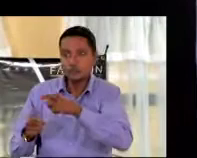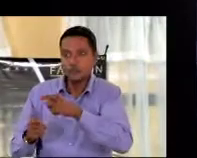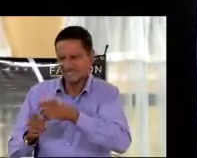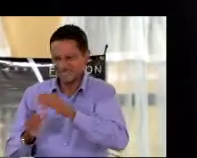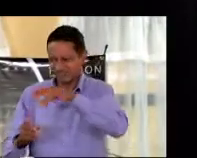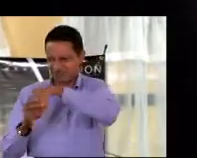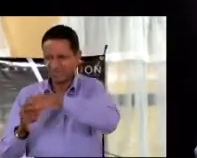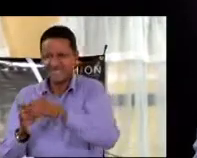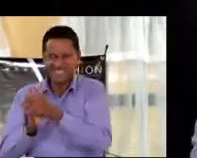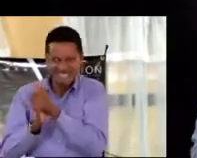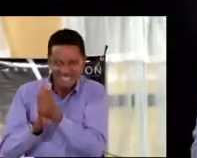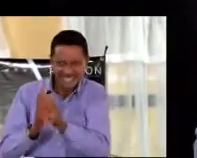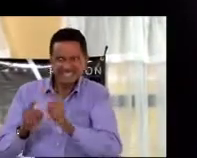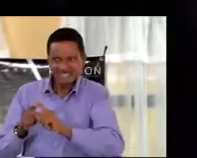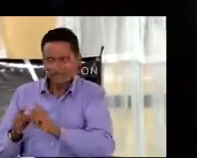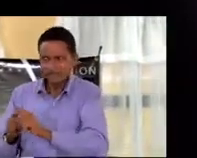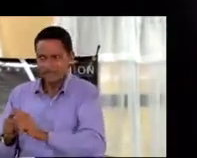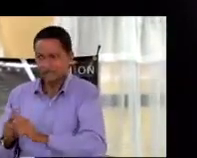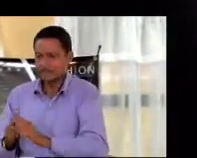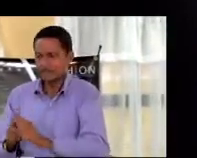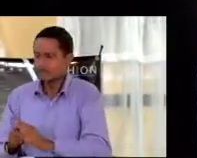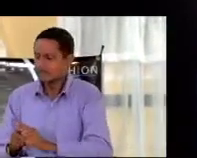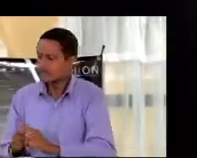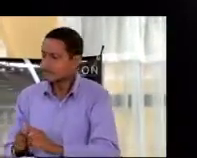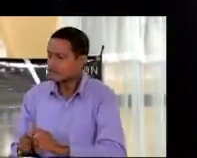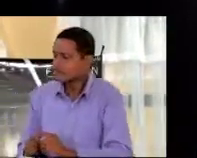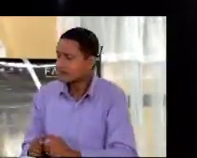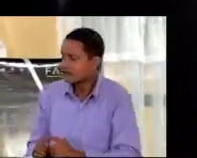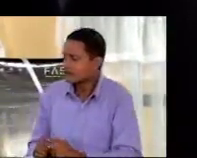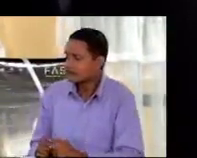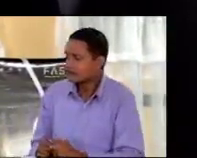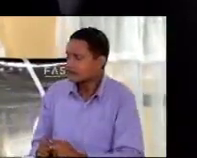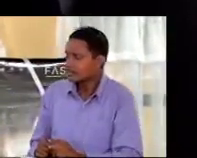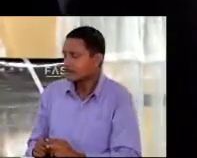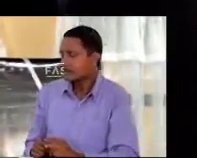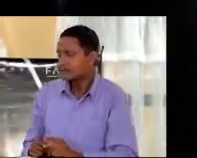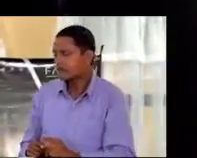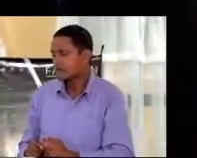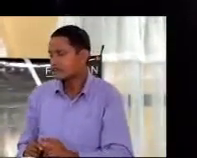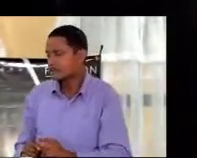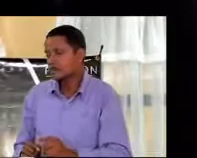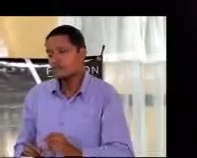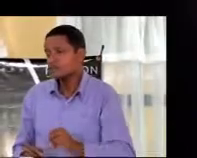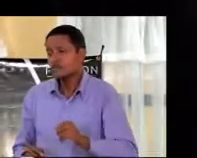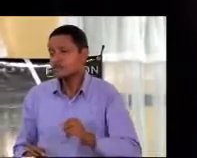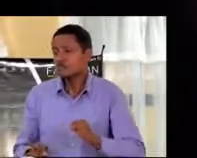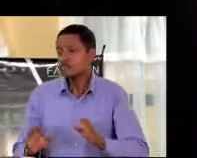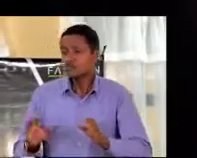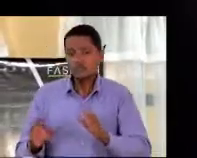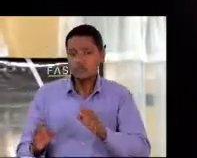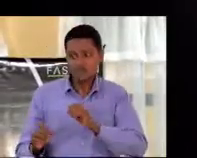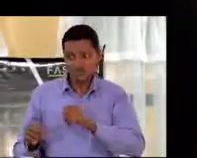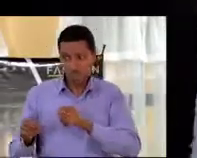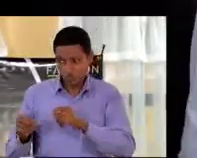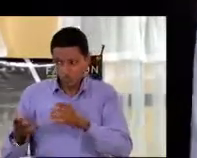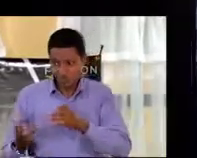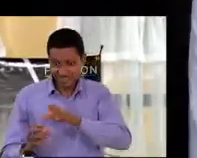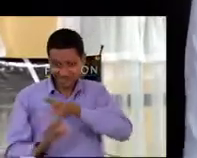say, okay, well, in this case, you say a parent, it goes parent, you know, there's no money in that, or there's